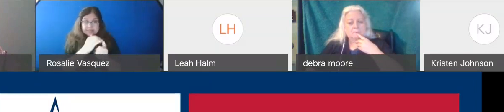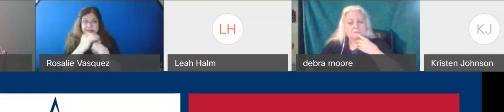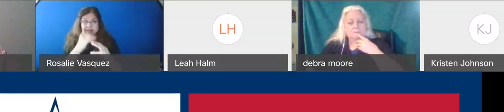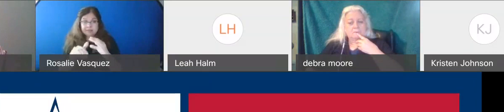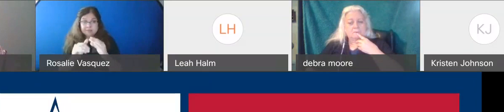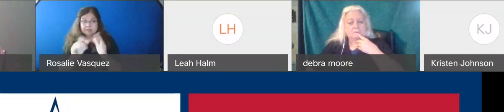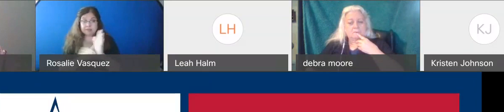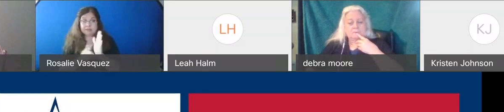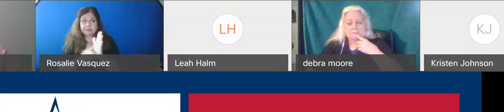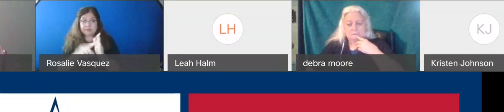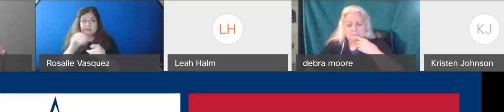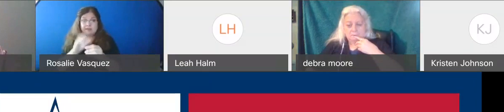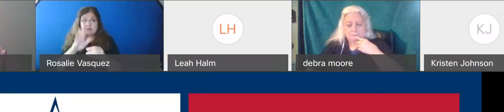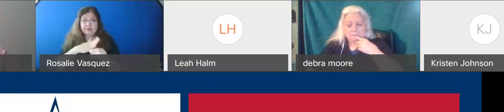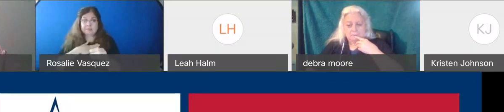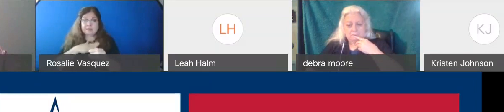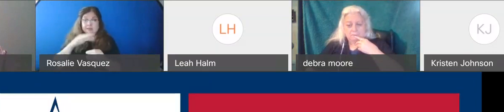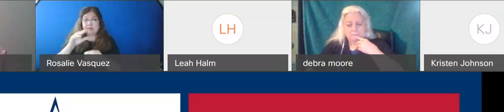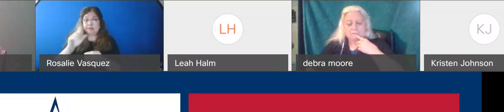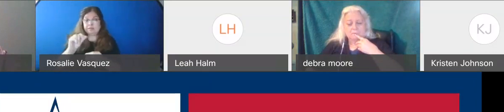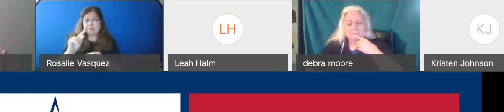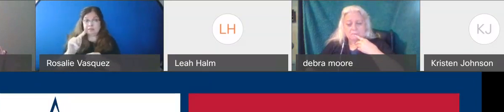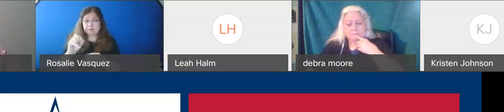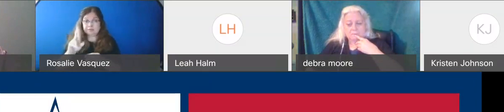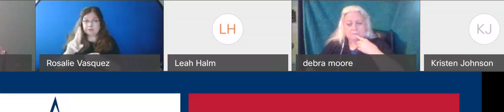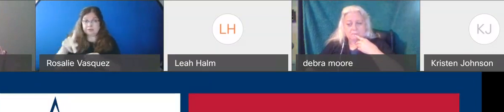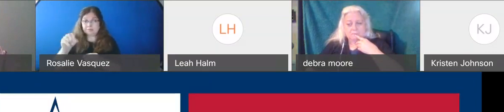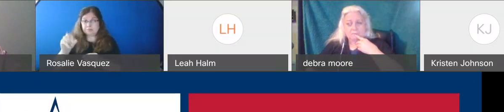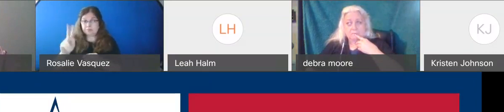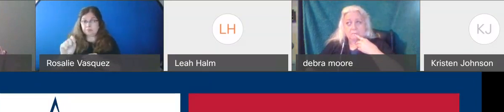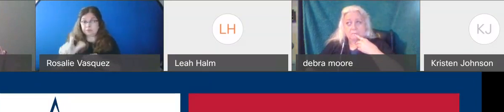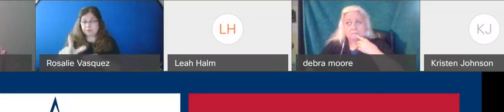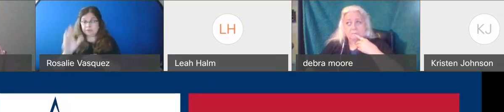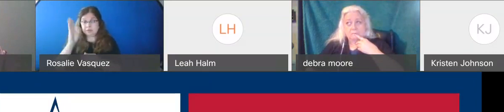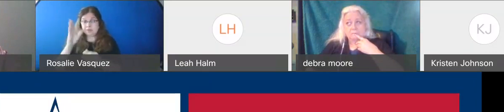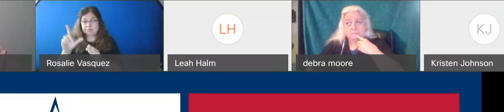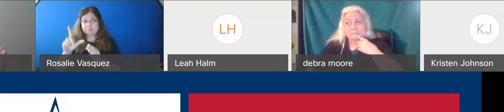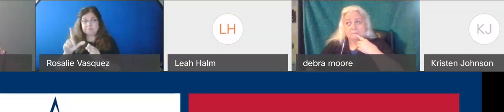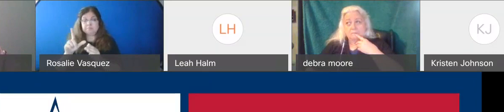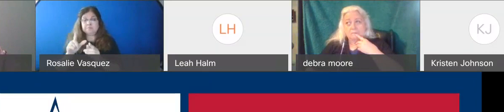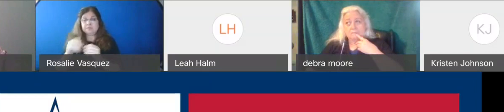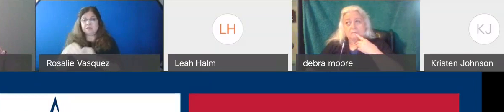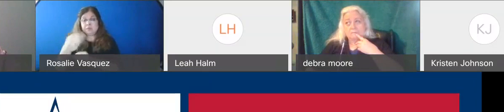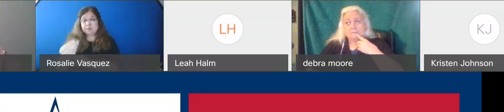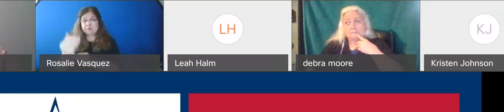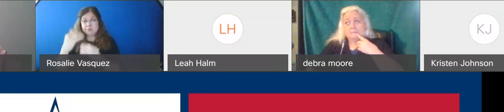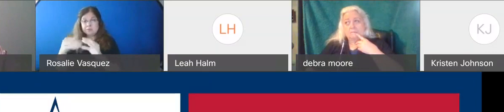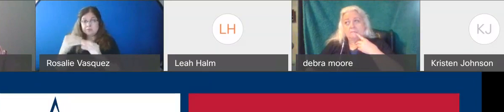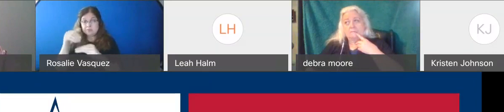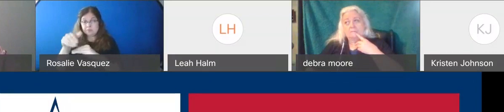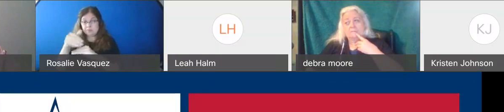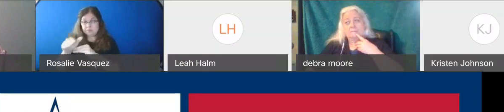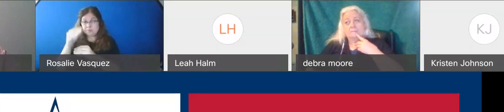Lone Star portal. And this will be a way for you to directly get those updates on any fire that occurs and